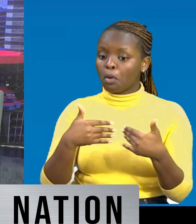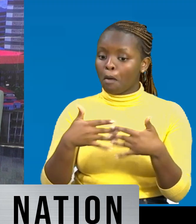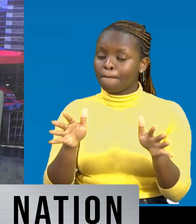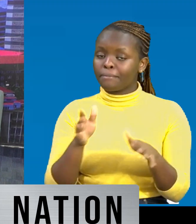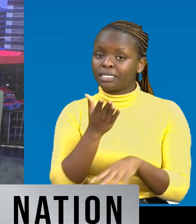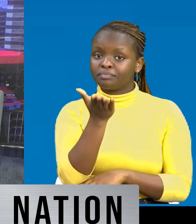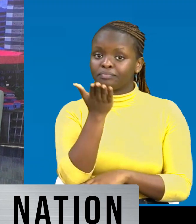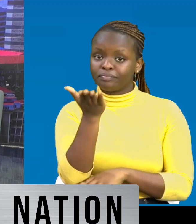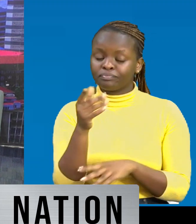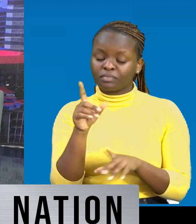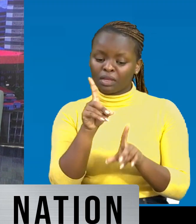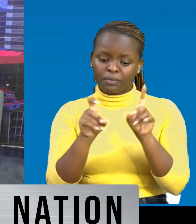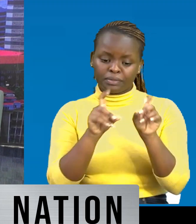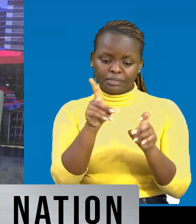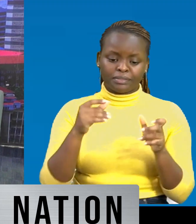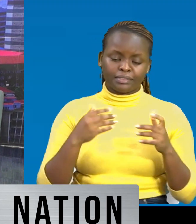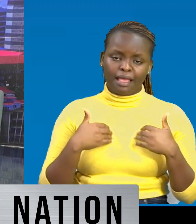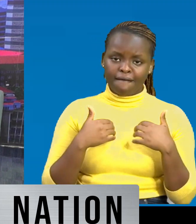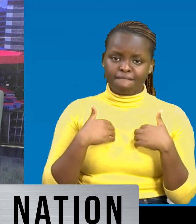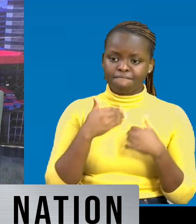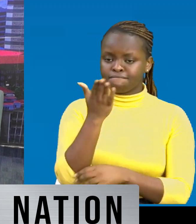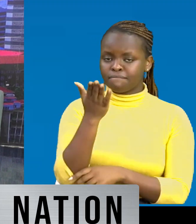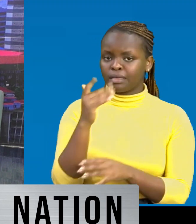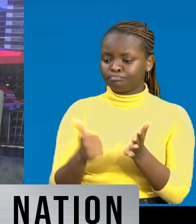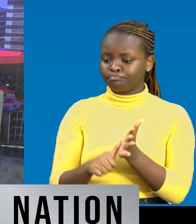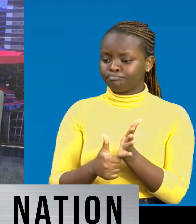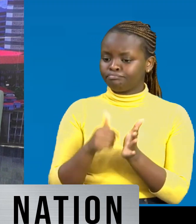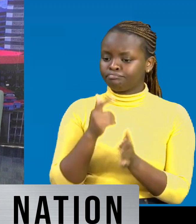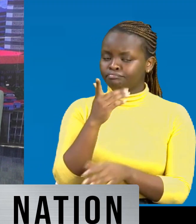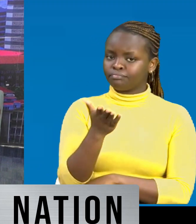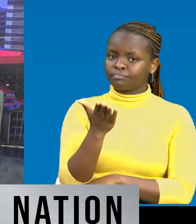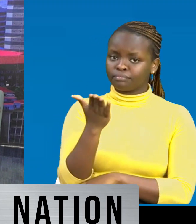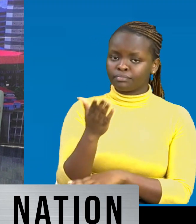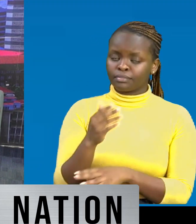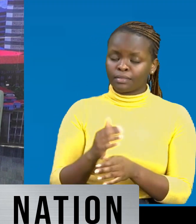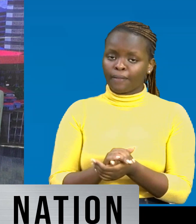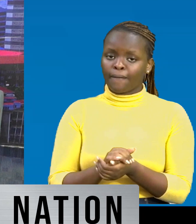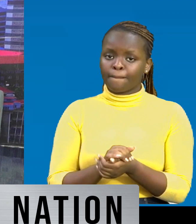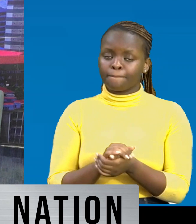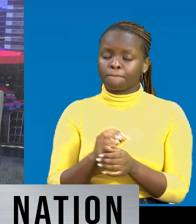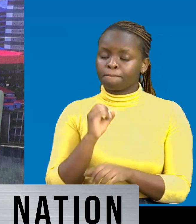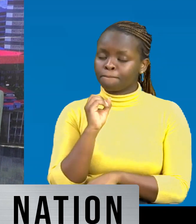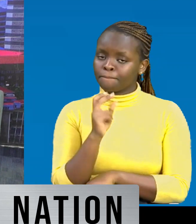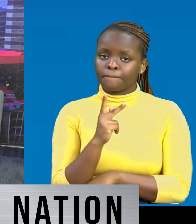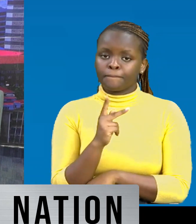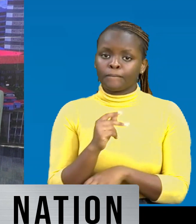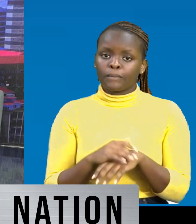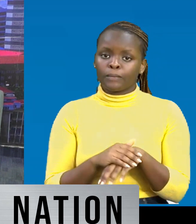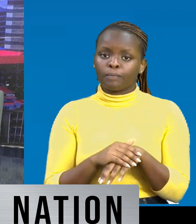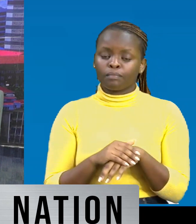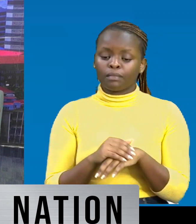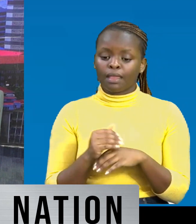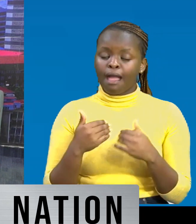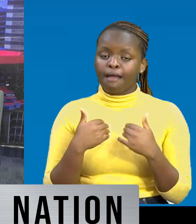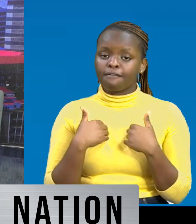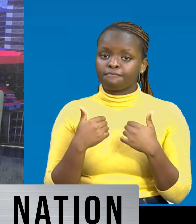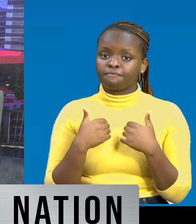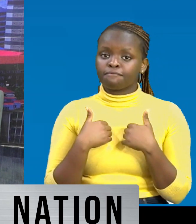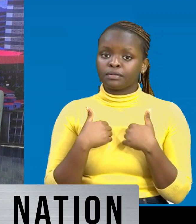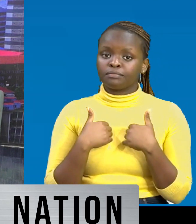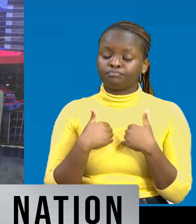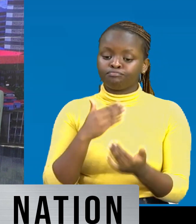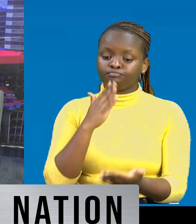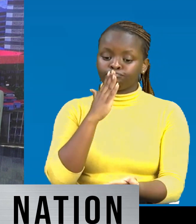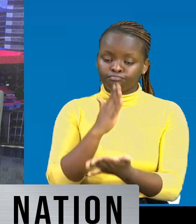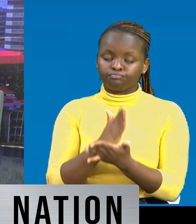questions about that. So those are the issues that were going on, the undercutting issues. Okay. So we have